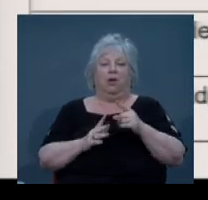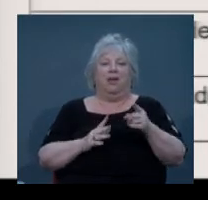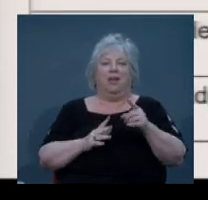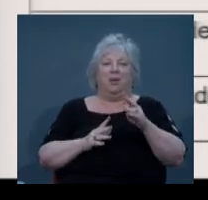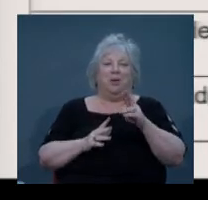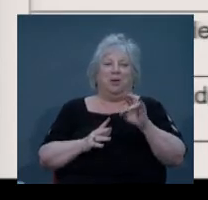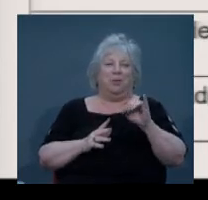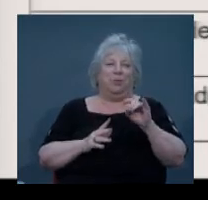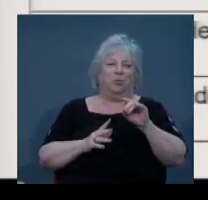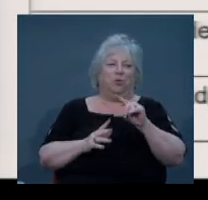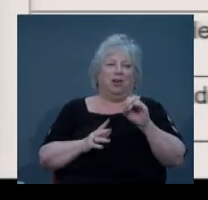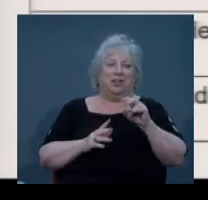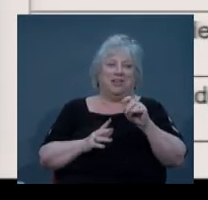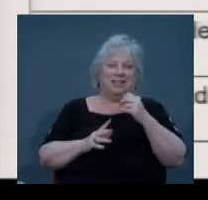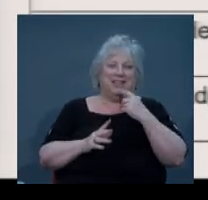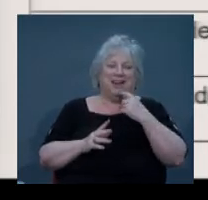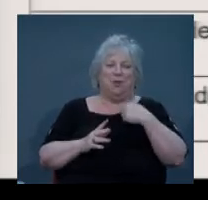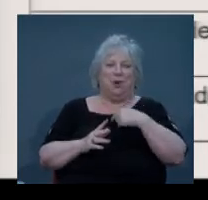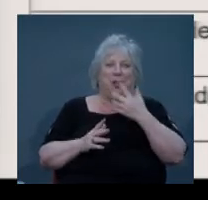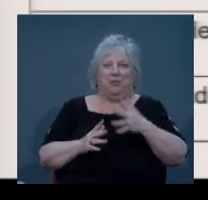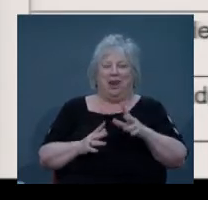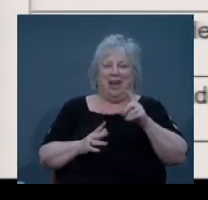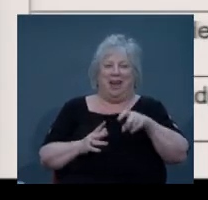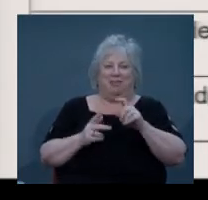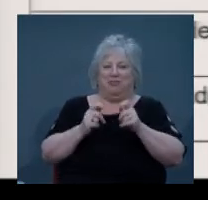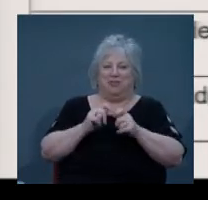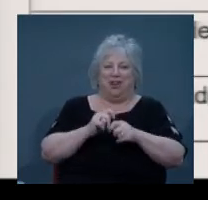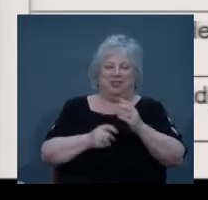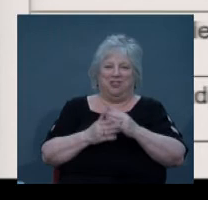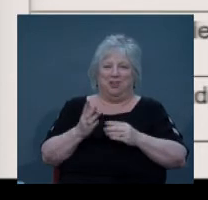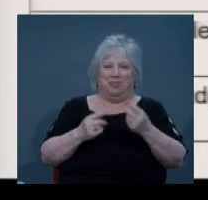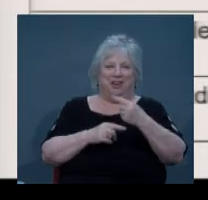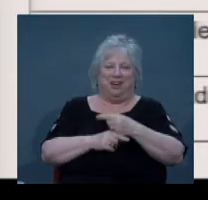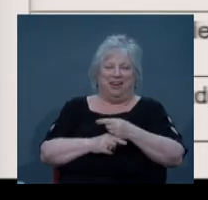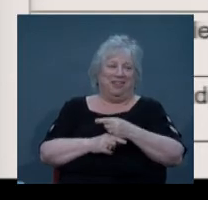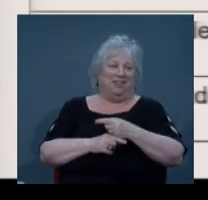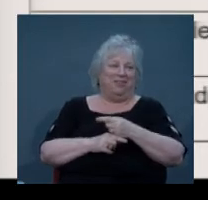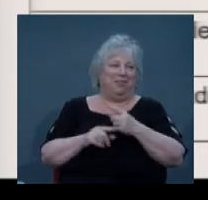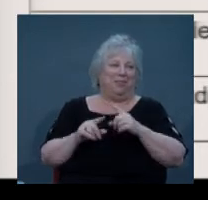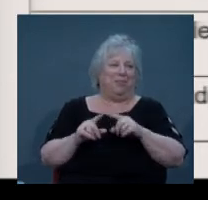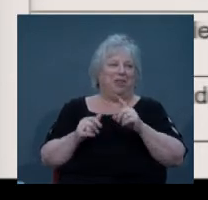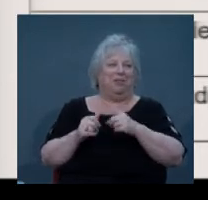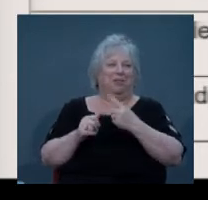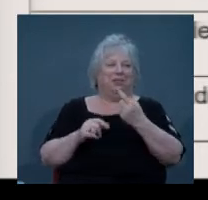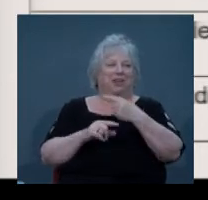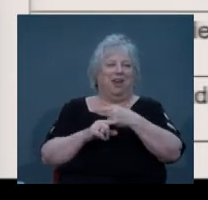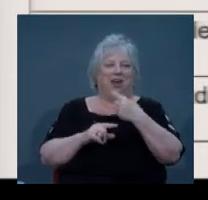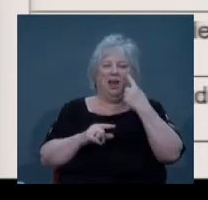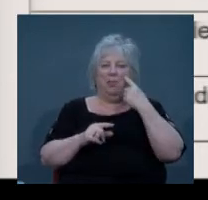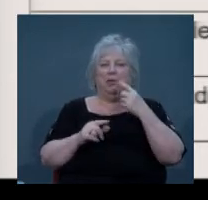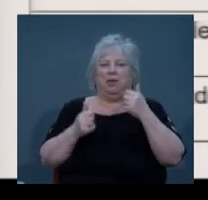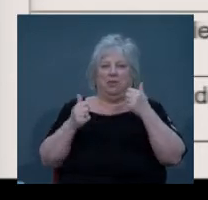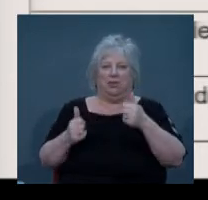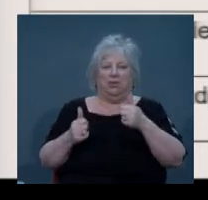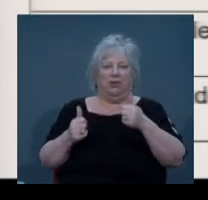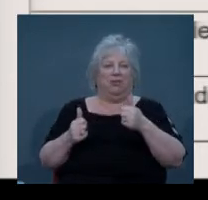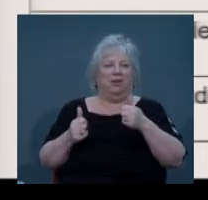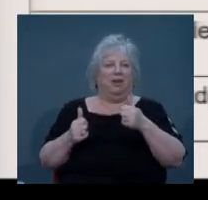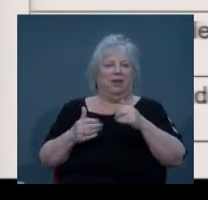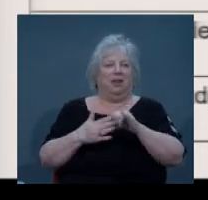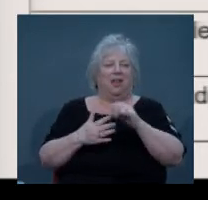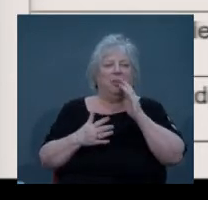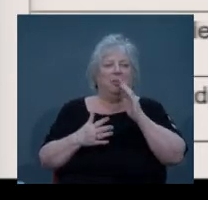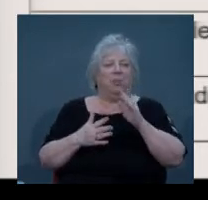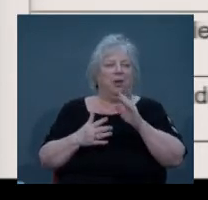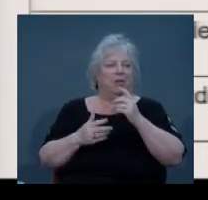Bridget, let me know that we're already going to have to change some of these dates. But the first date, I believe we're good. And